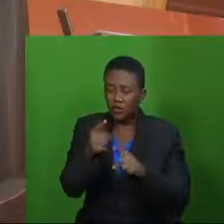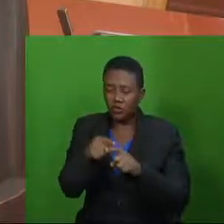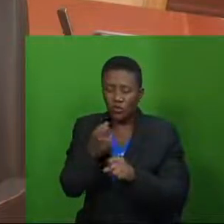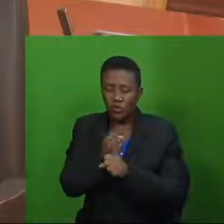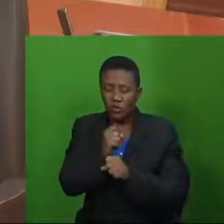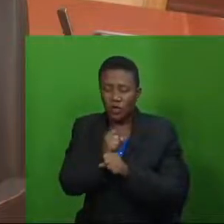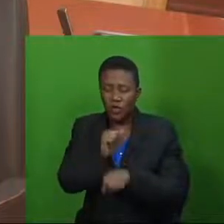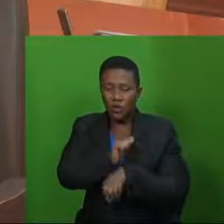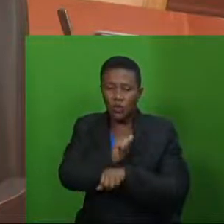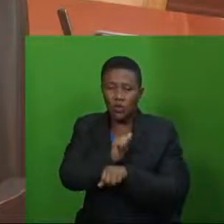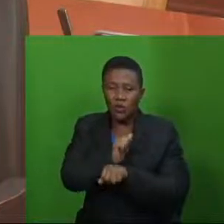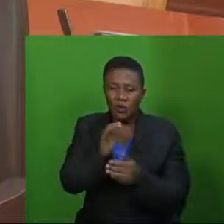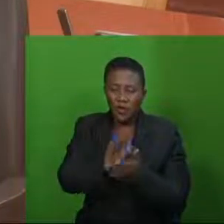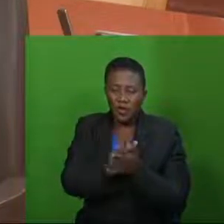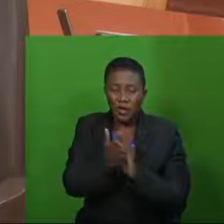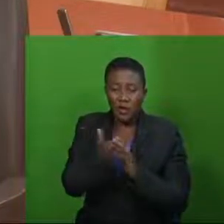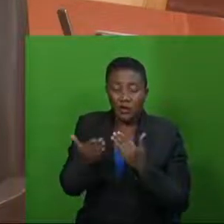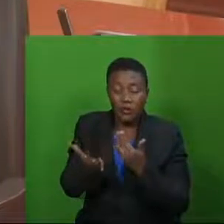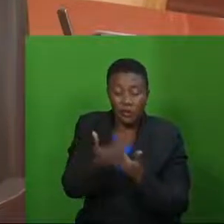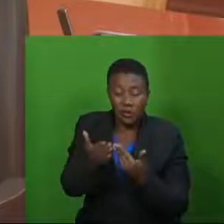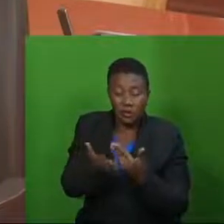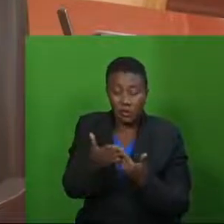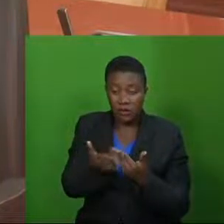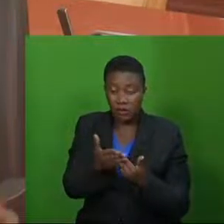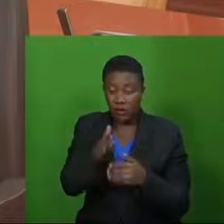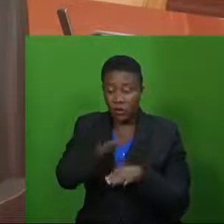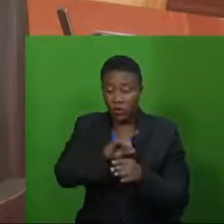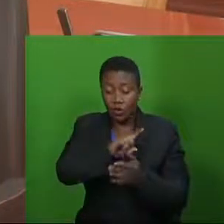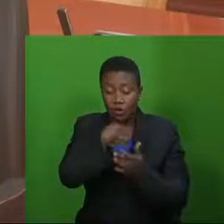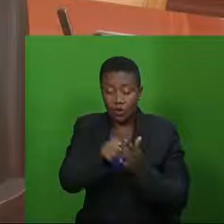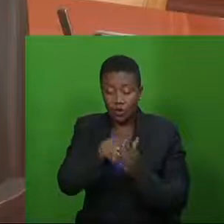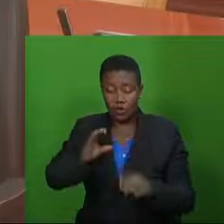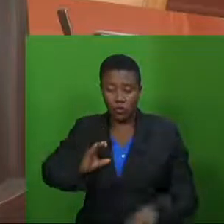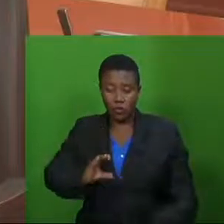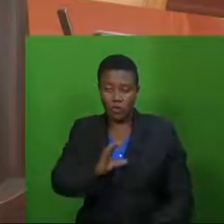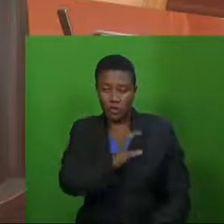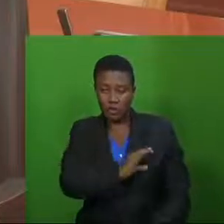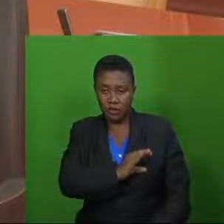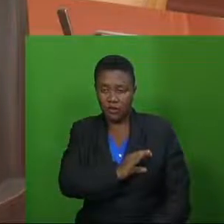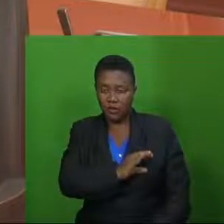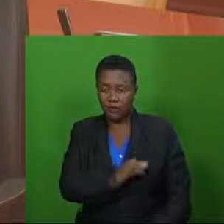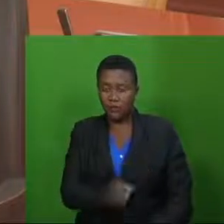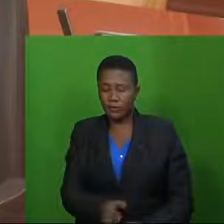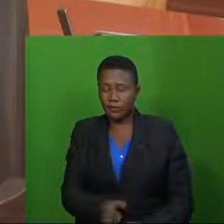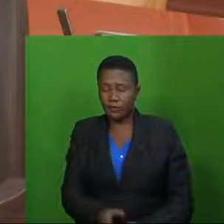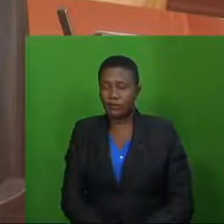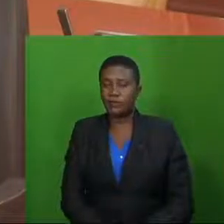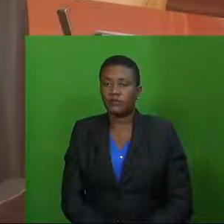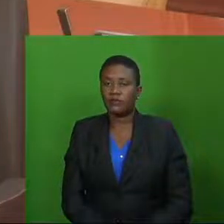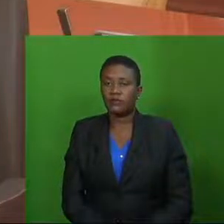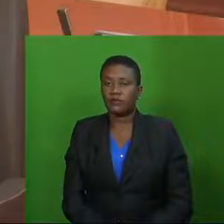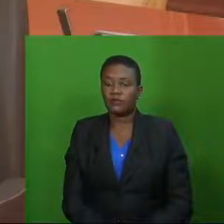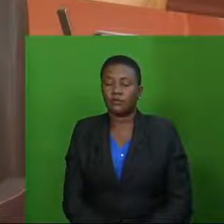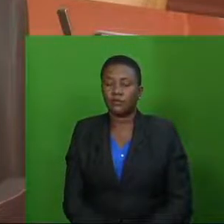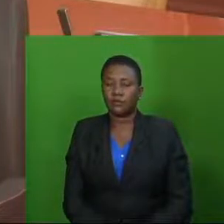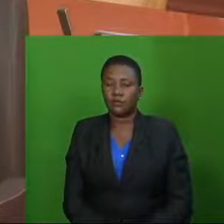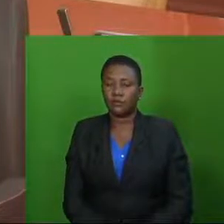the House and its committees. Speaker,